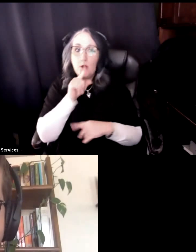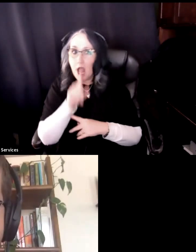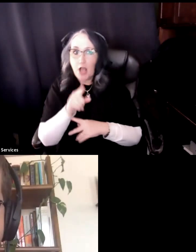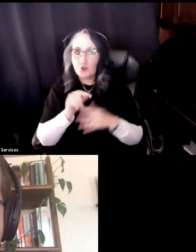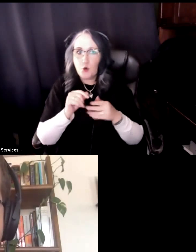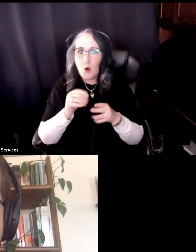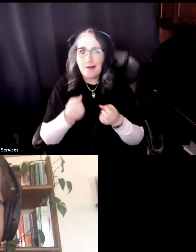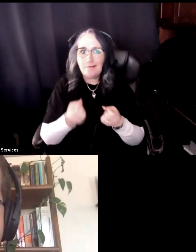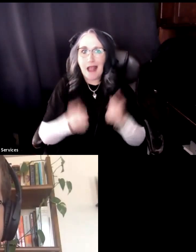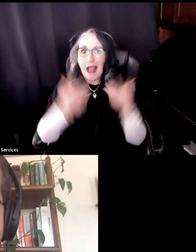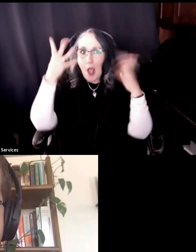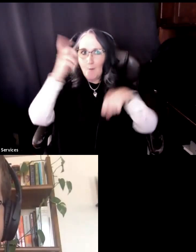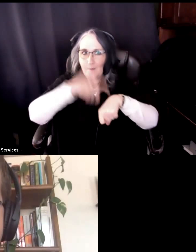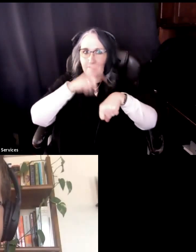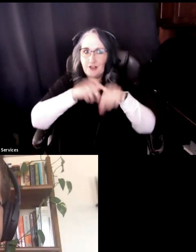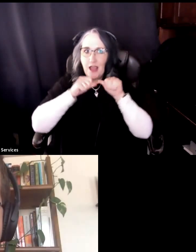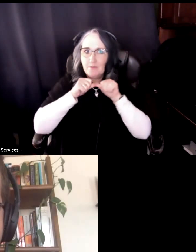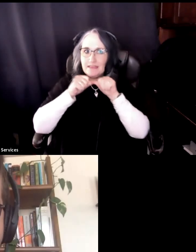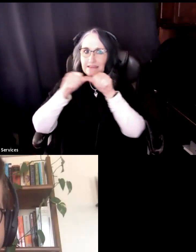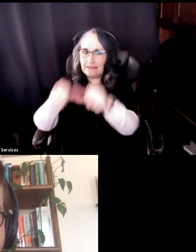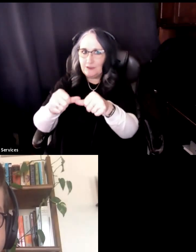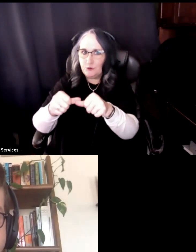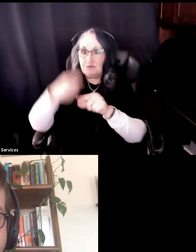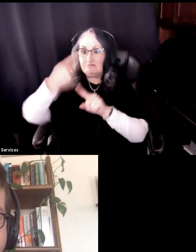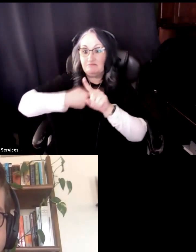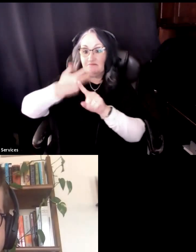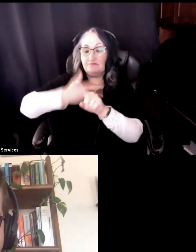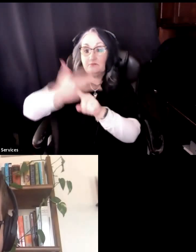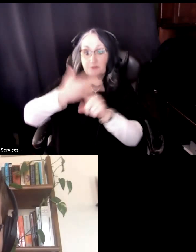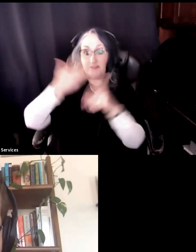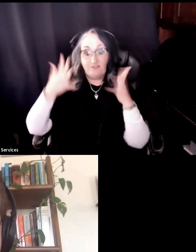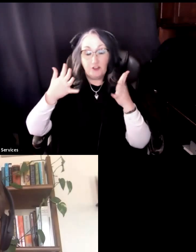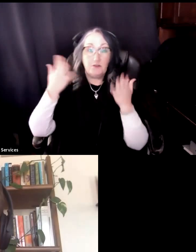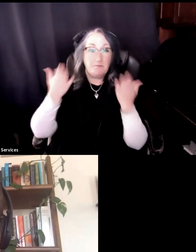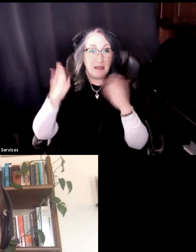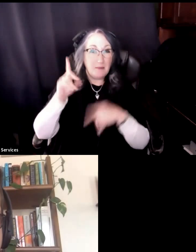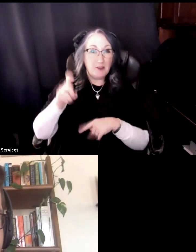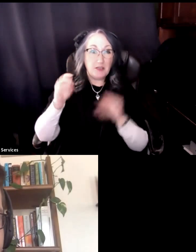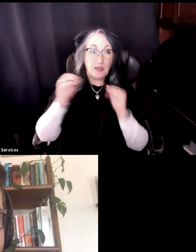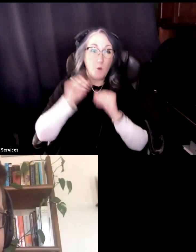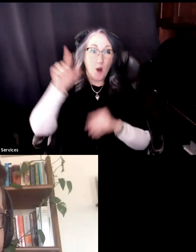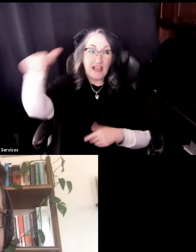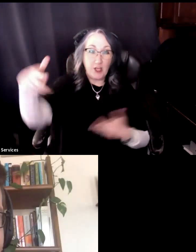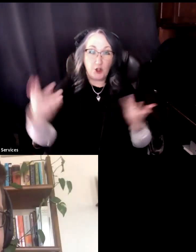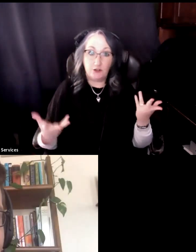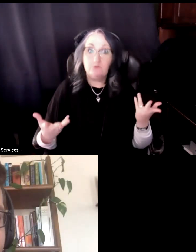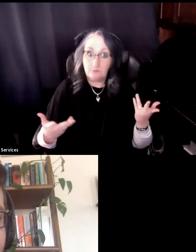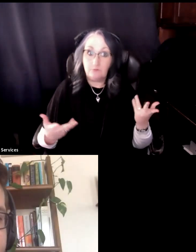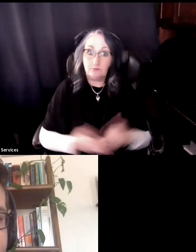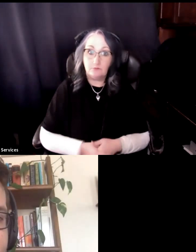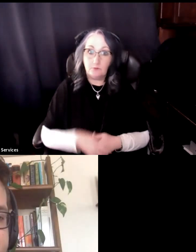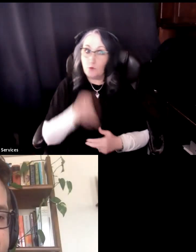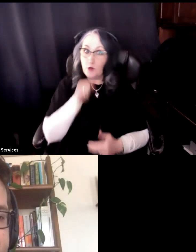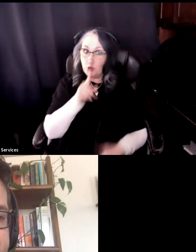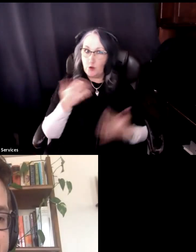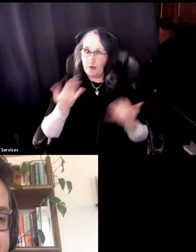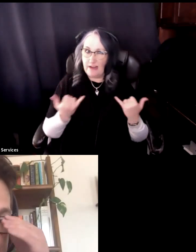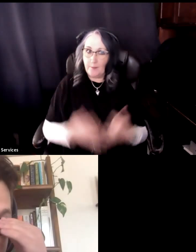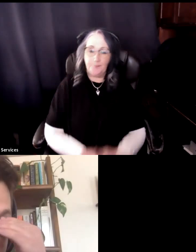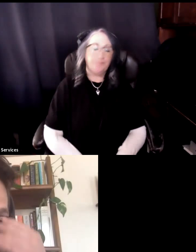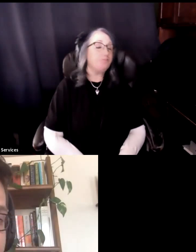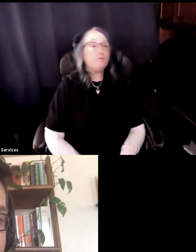if you're going to need additional vaccines in the future. Thank you very much, Dr. Ige. The next question is